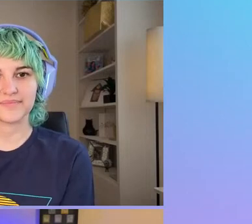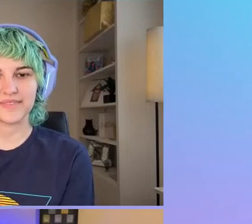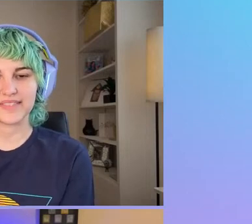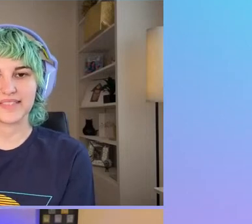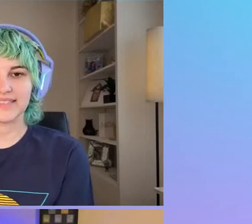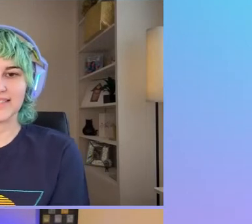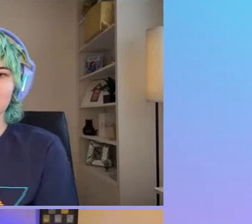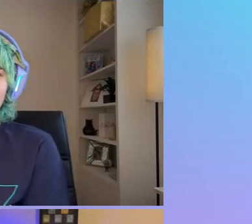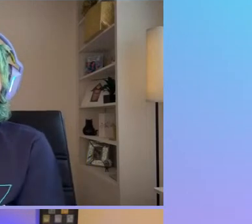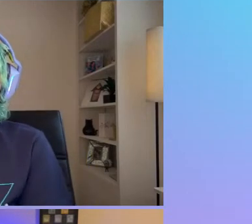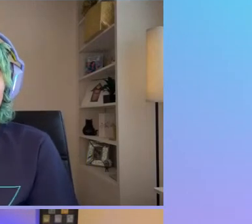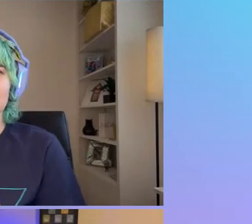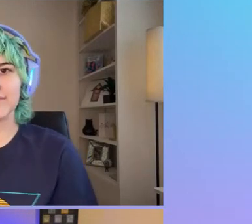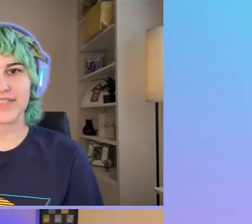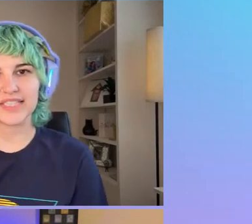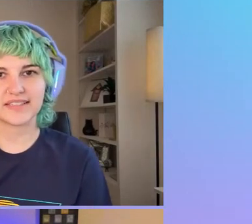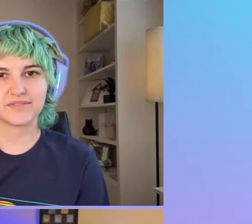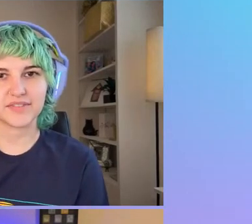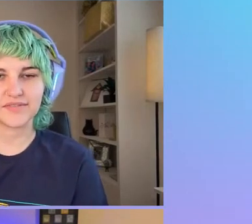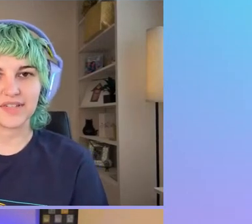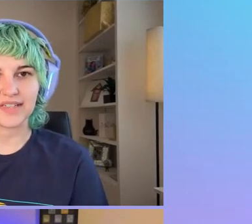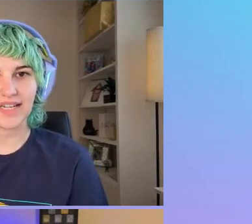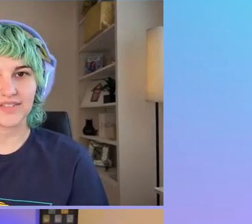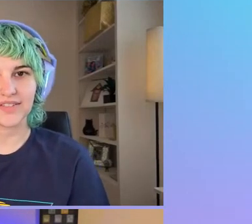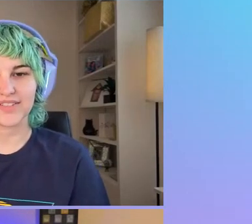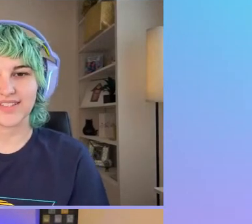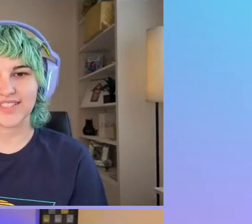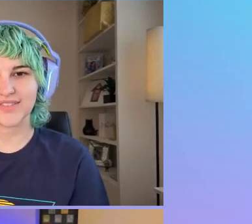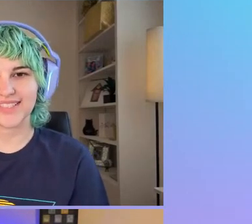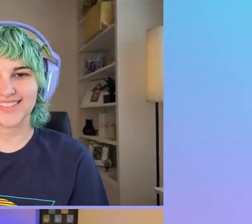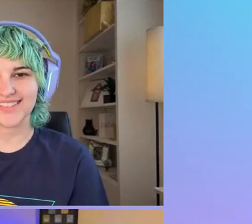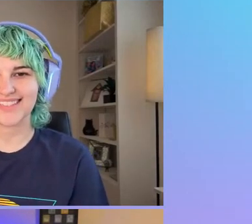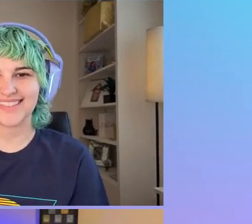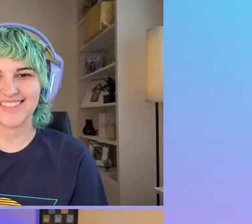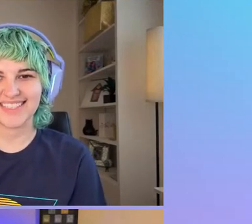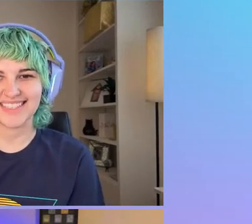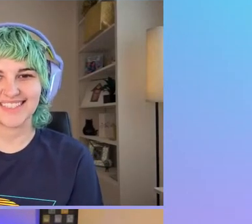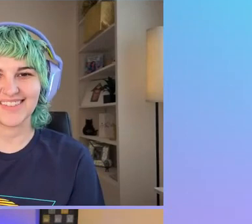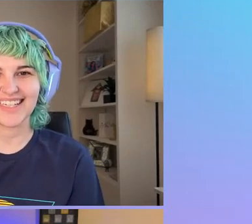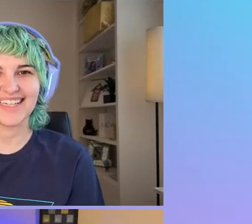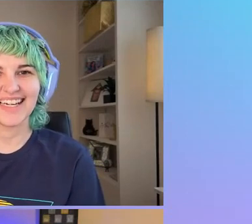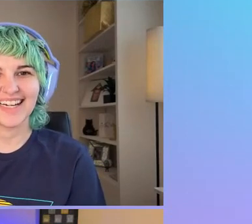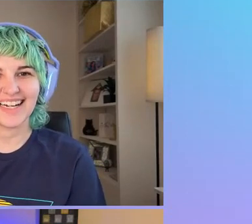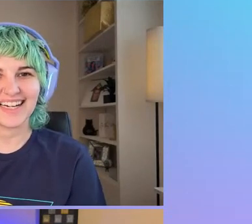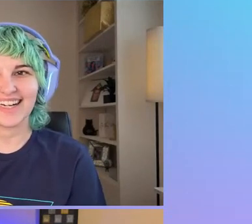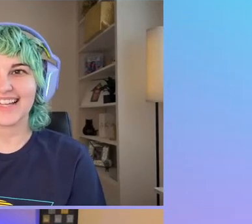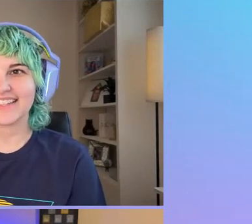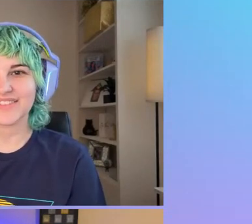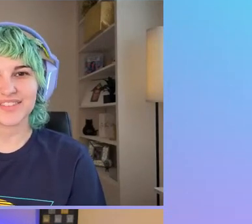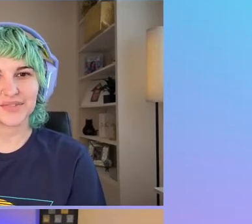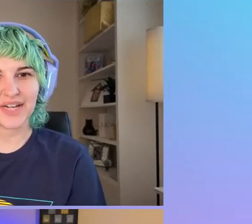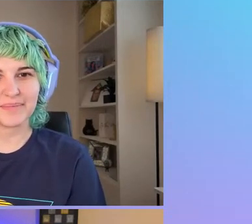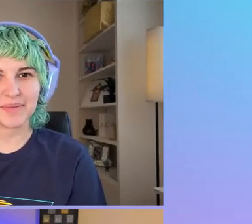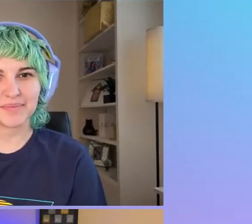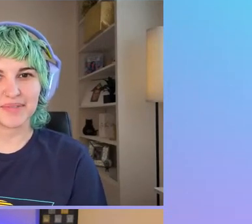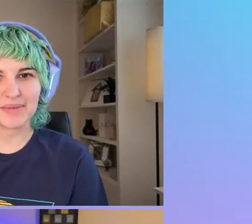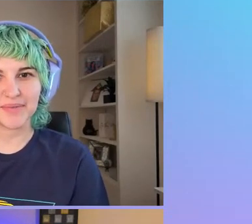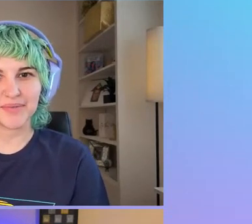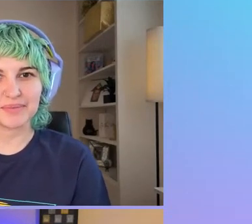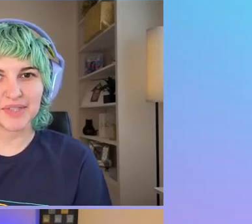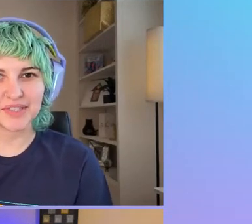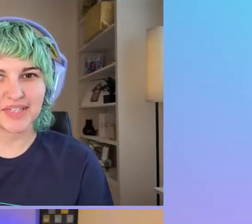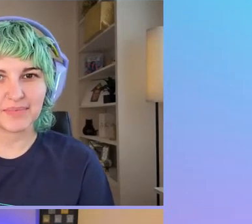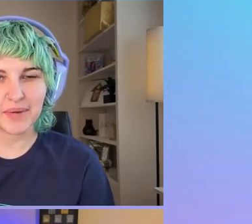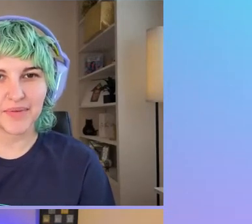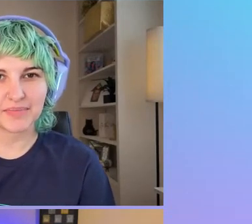Awesome. Yeah, very, very, very insightful answers to all these questions. Thank you, Dylan and Noe. I think we'll just wrap up with maybe